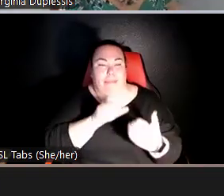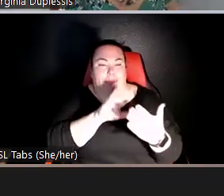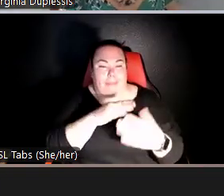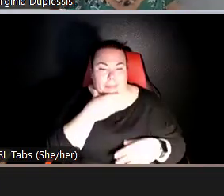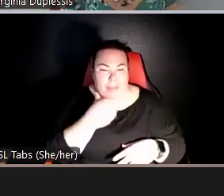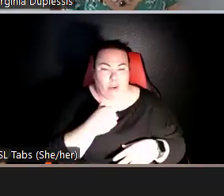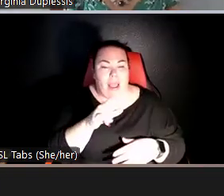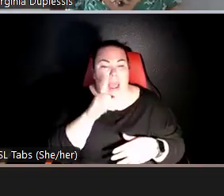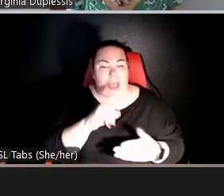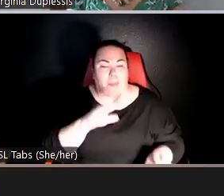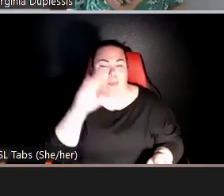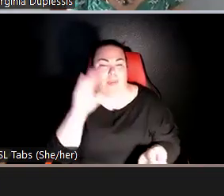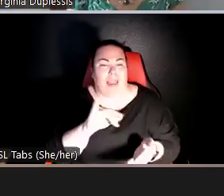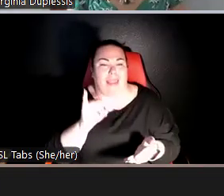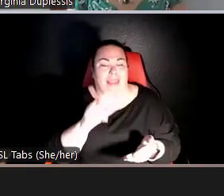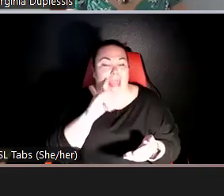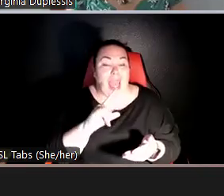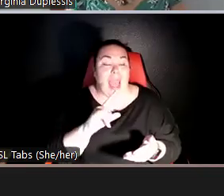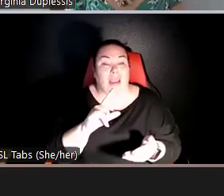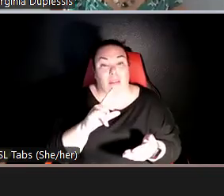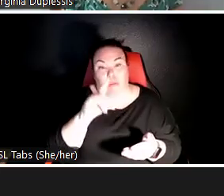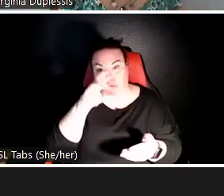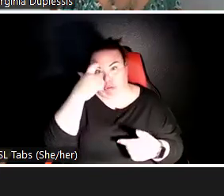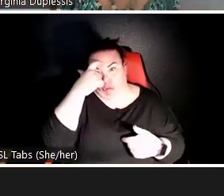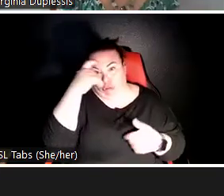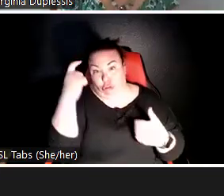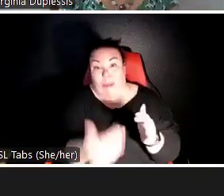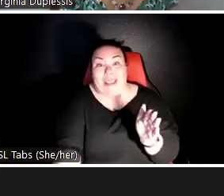that happens during disasters. Next slide.